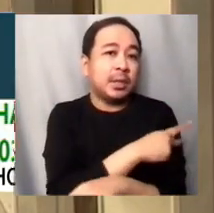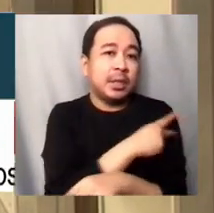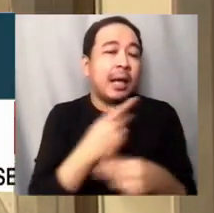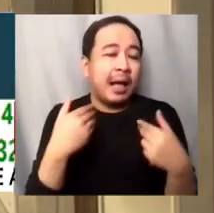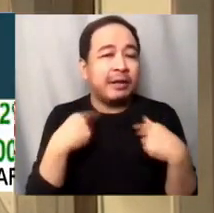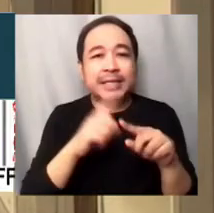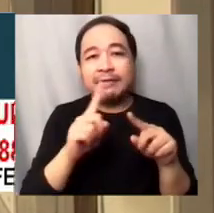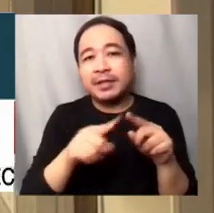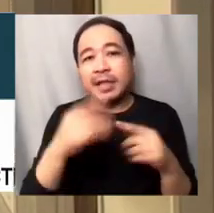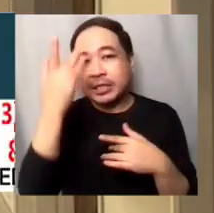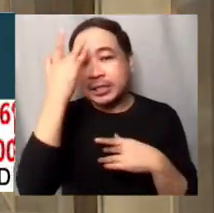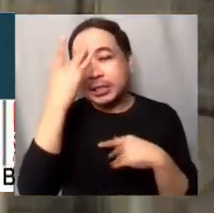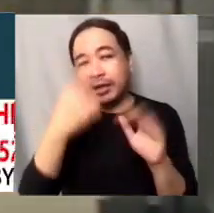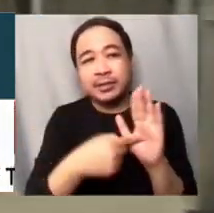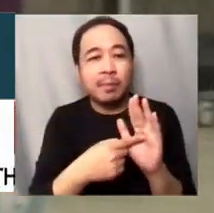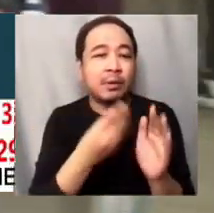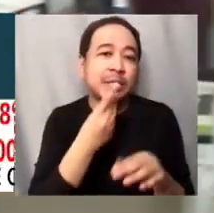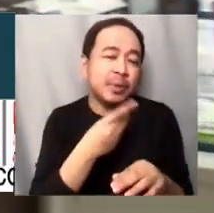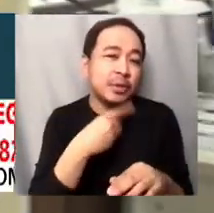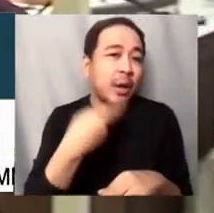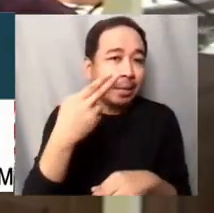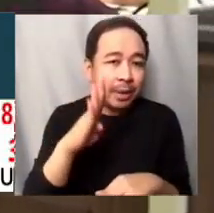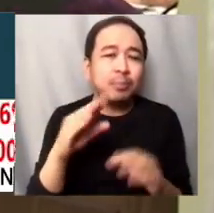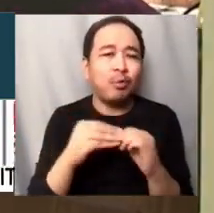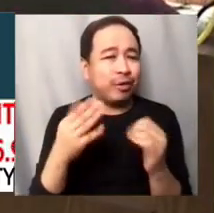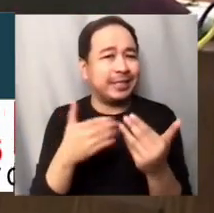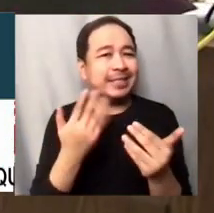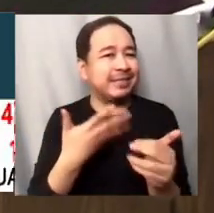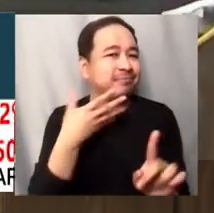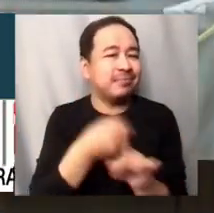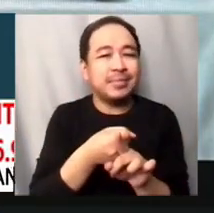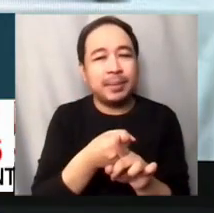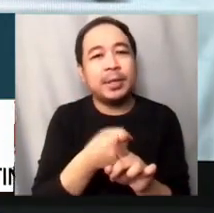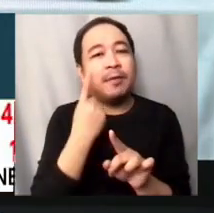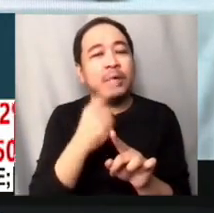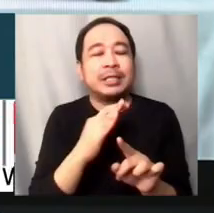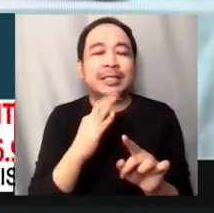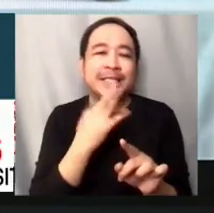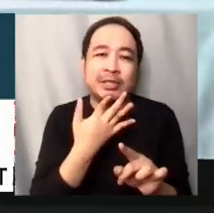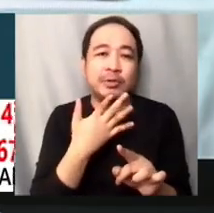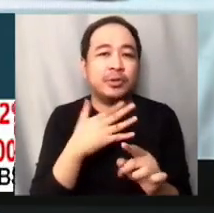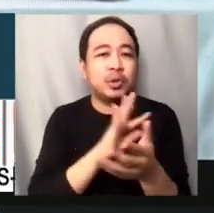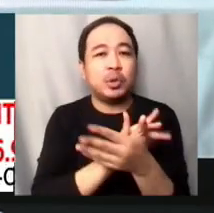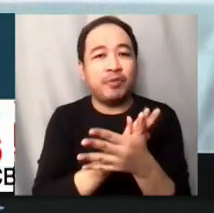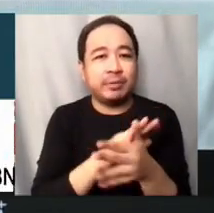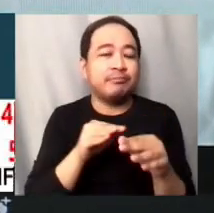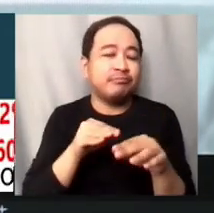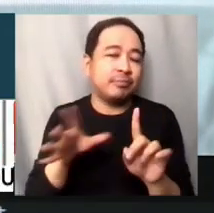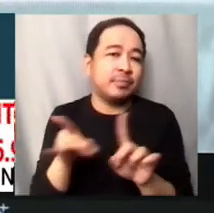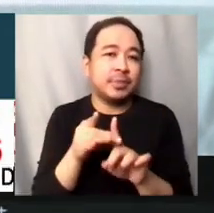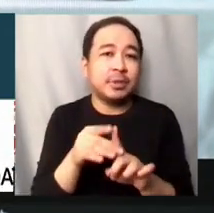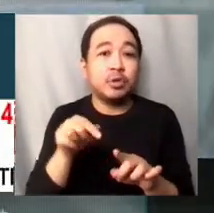like diabetes and hypertension are more vulnerable to severe COVID symptoms. Amid this worrying trend, one of the